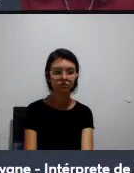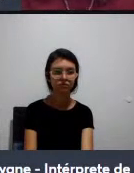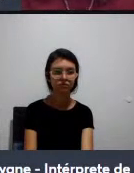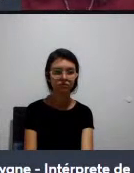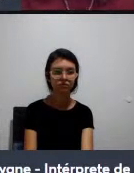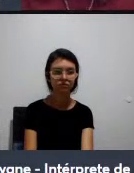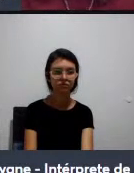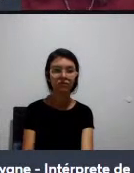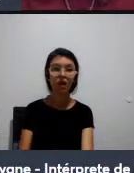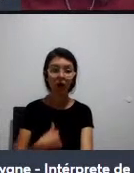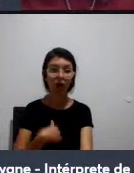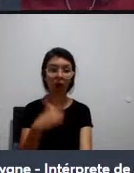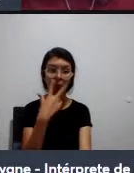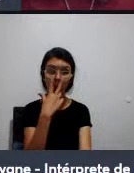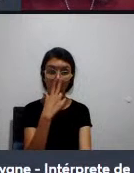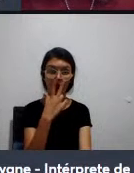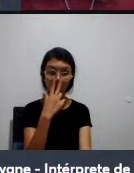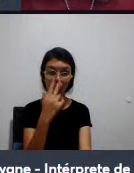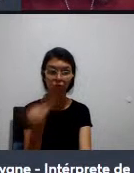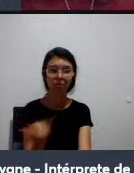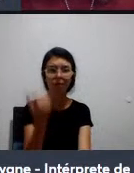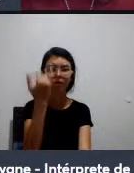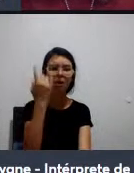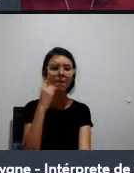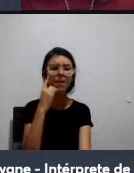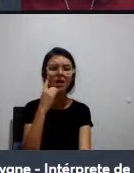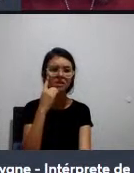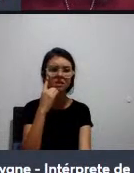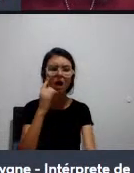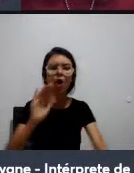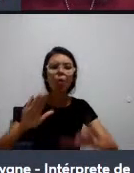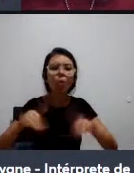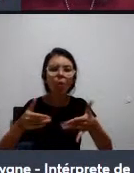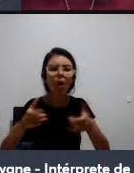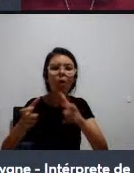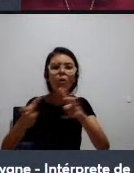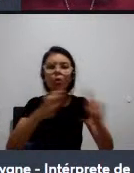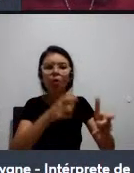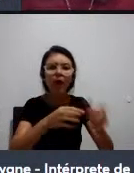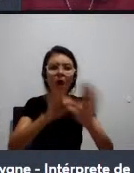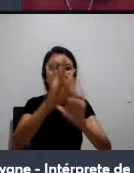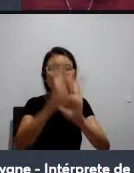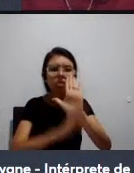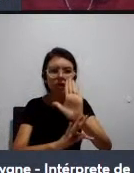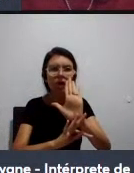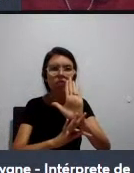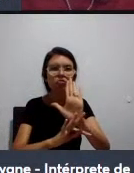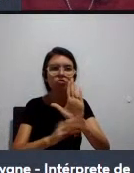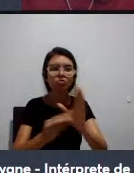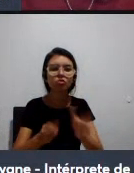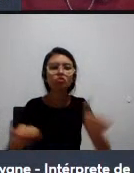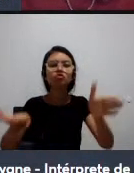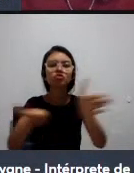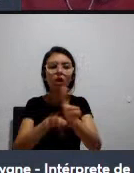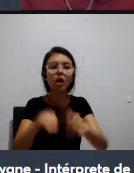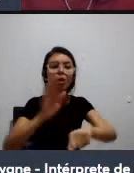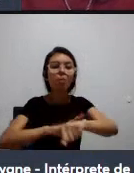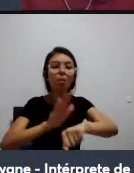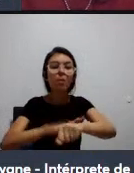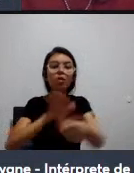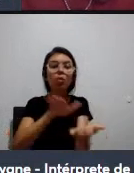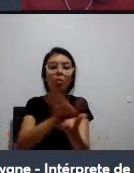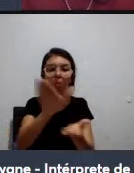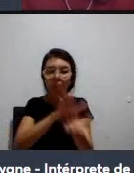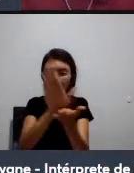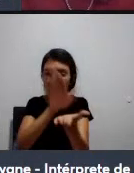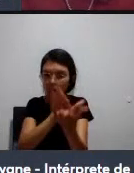Eu acho útil pensar para onde o texto vai no momento da publicação. Se vai para